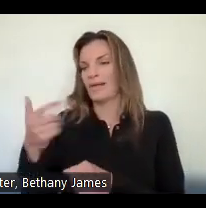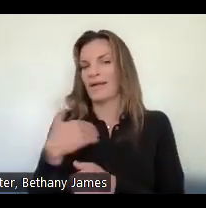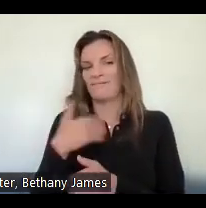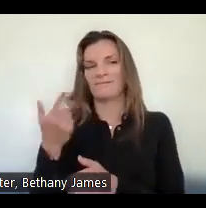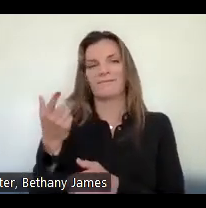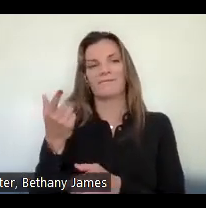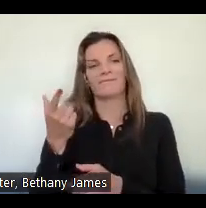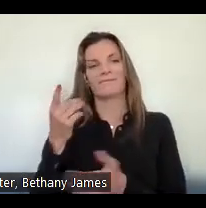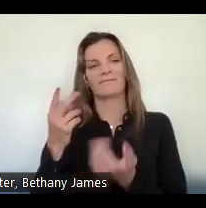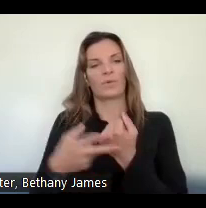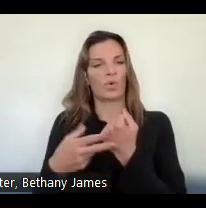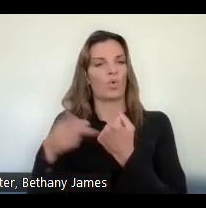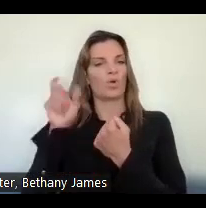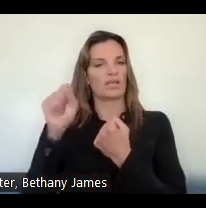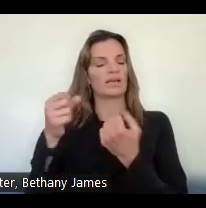utilize.